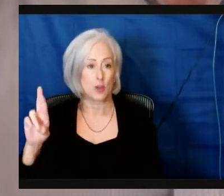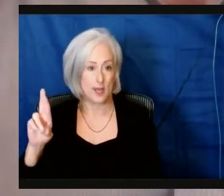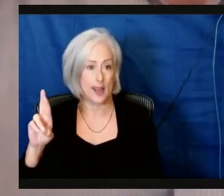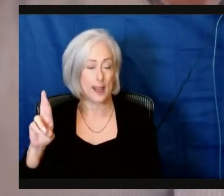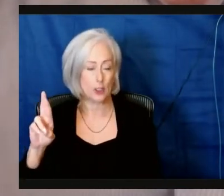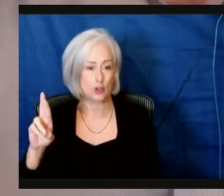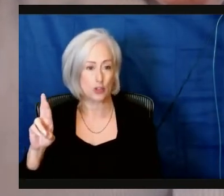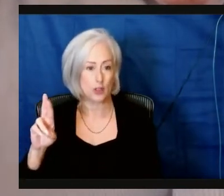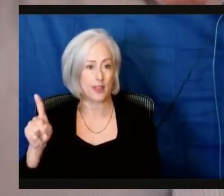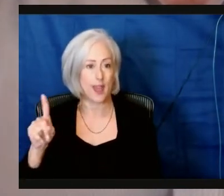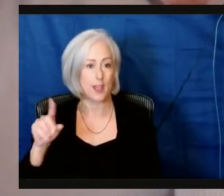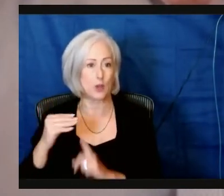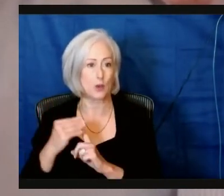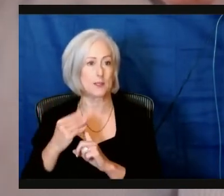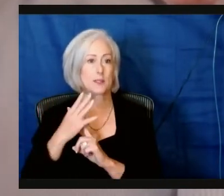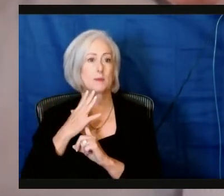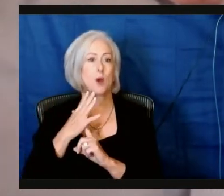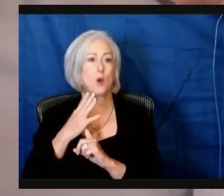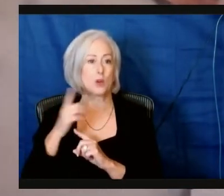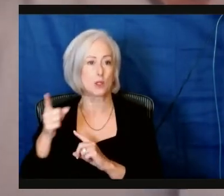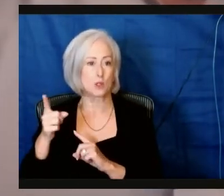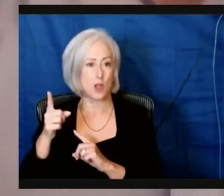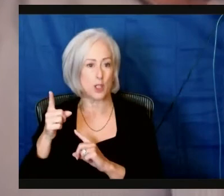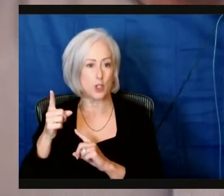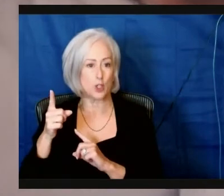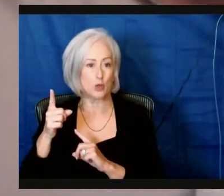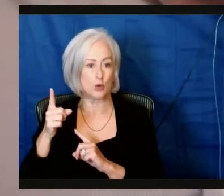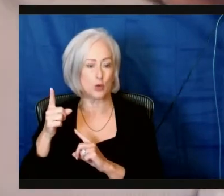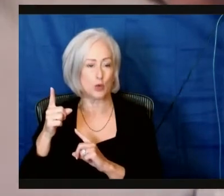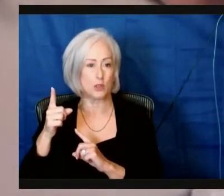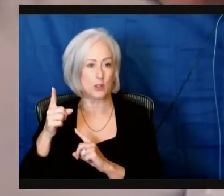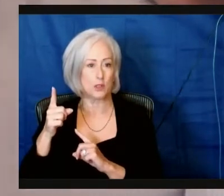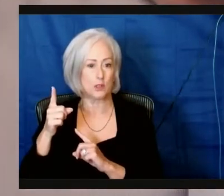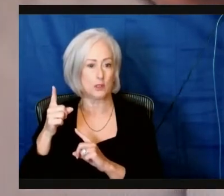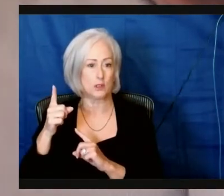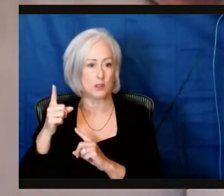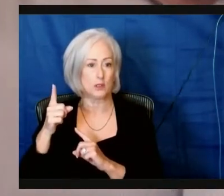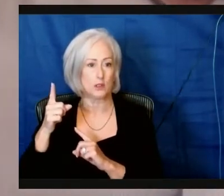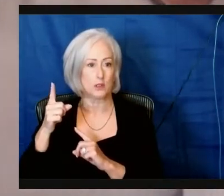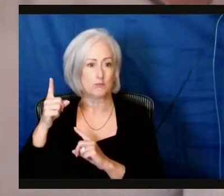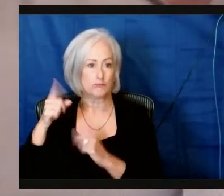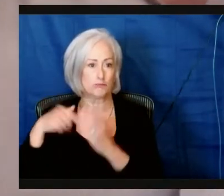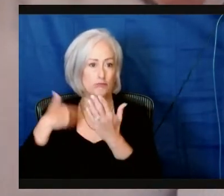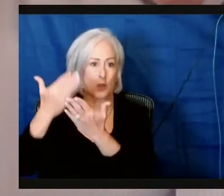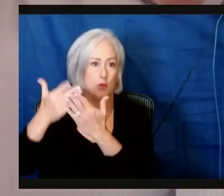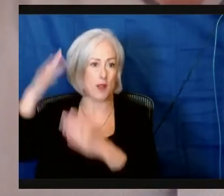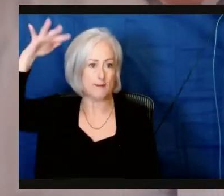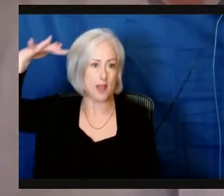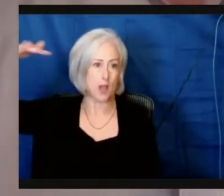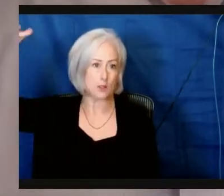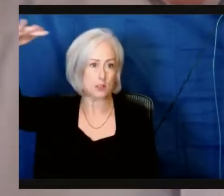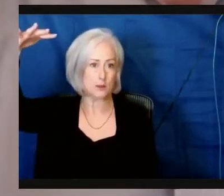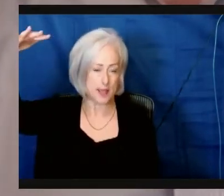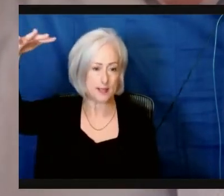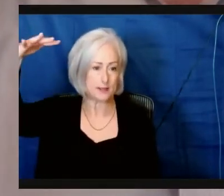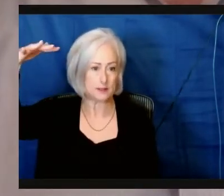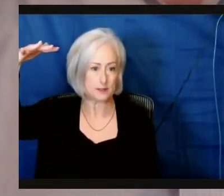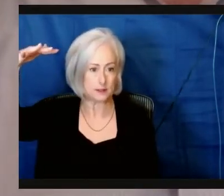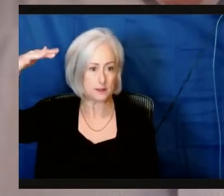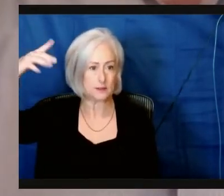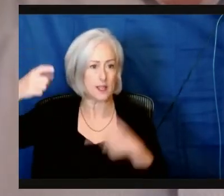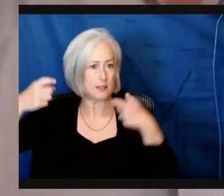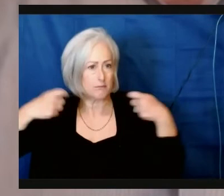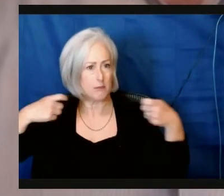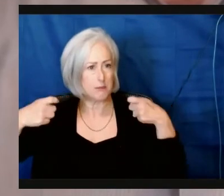you're exposed to when you get beyond, into outer space, and mitigating the effects of